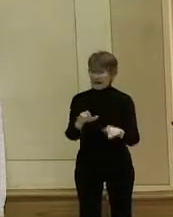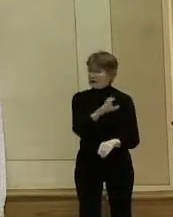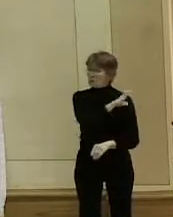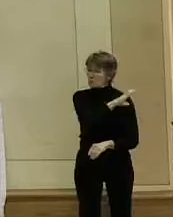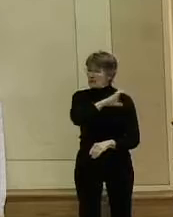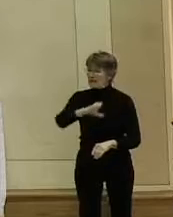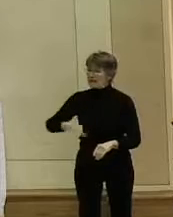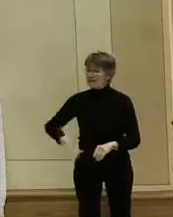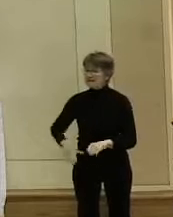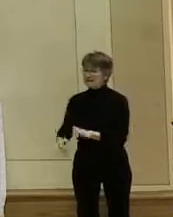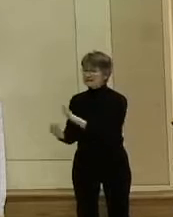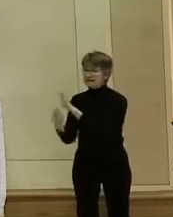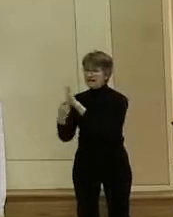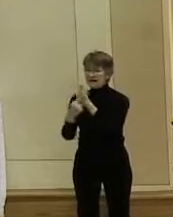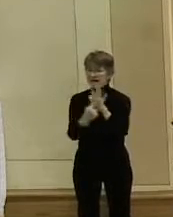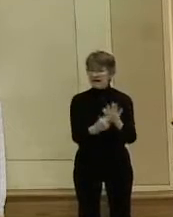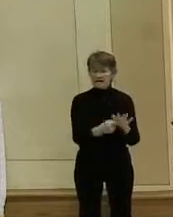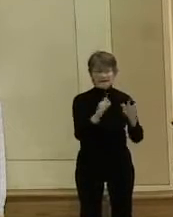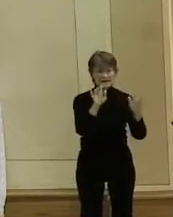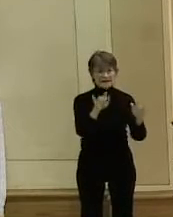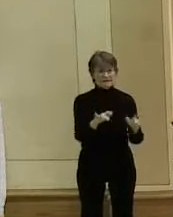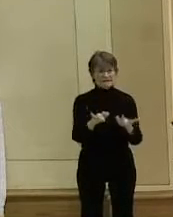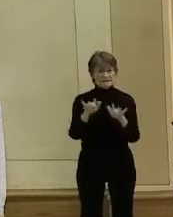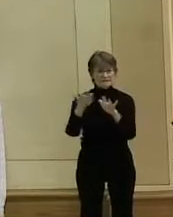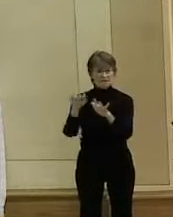eleison, Christ